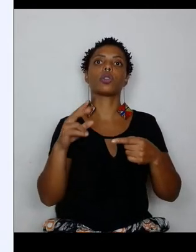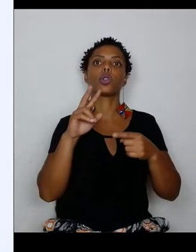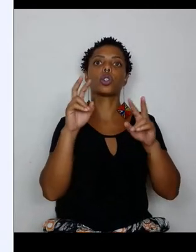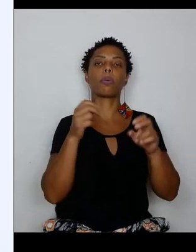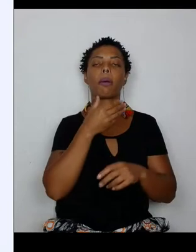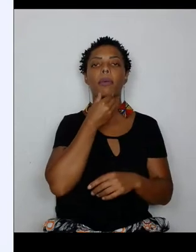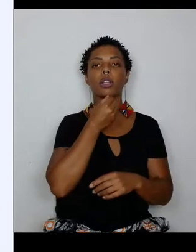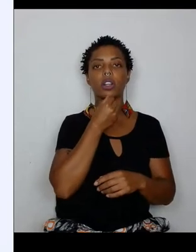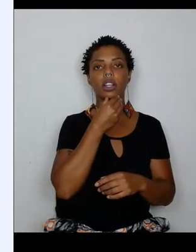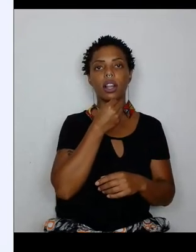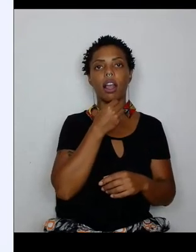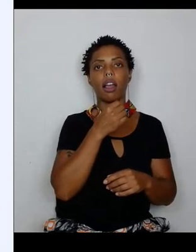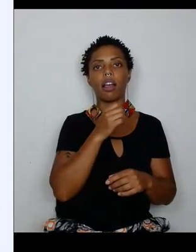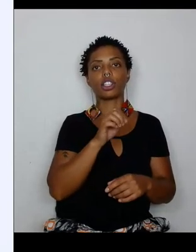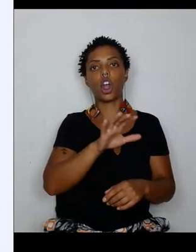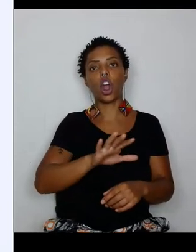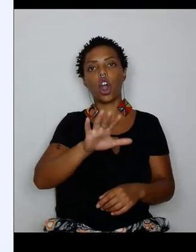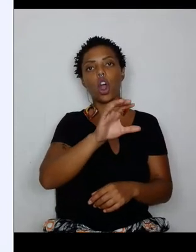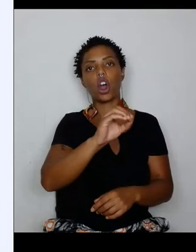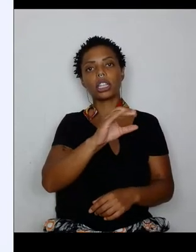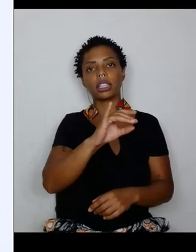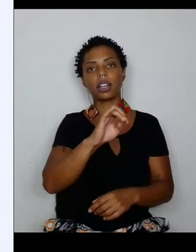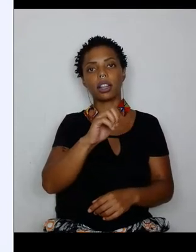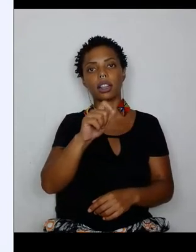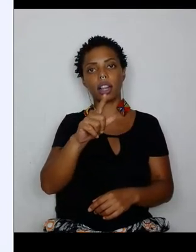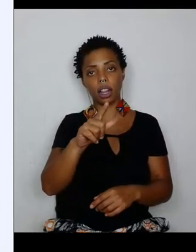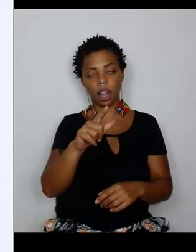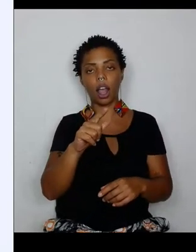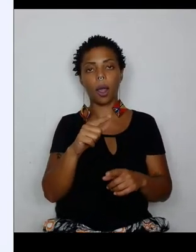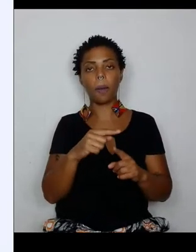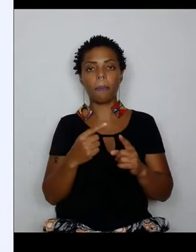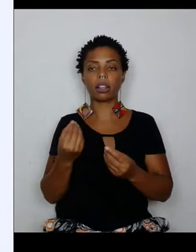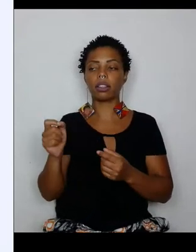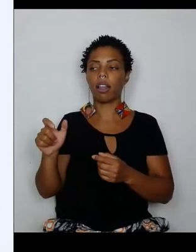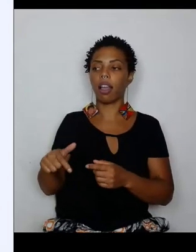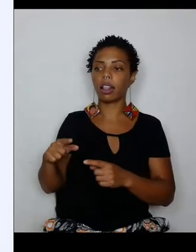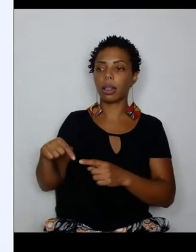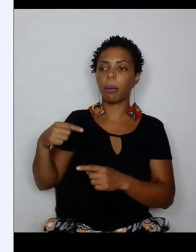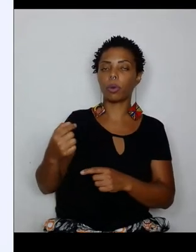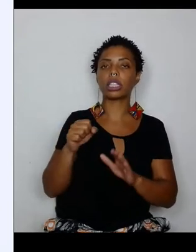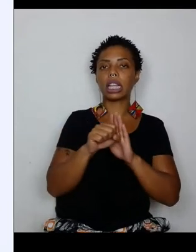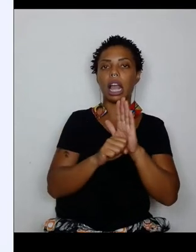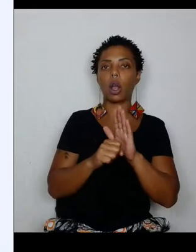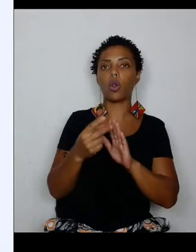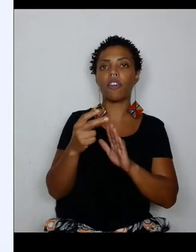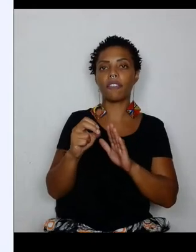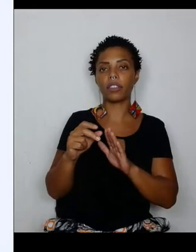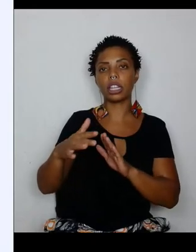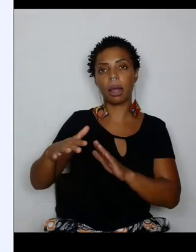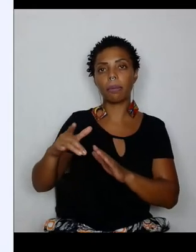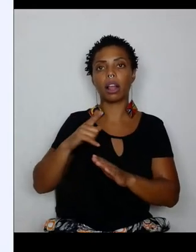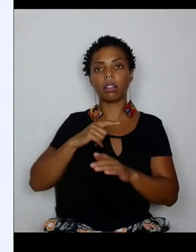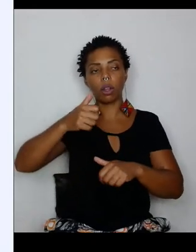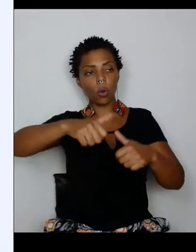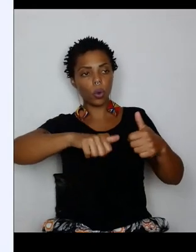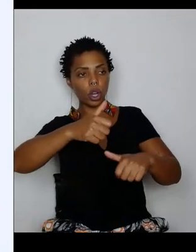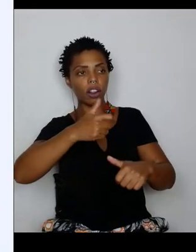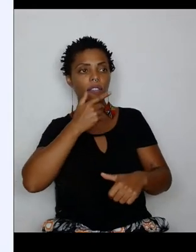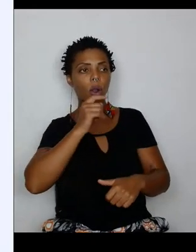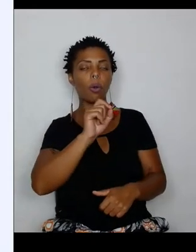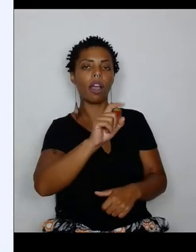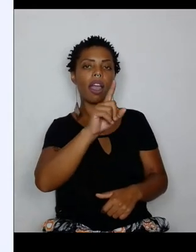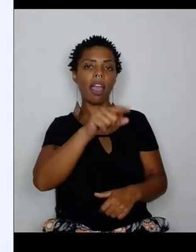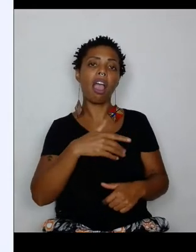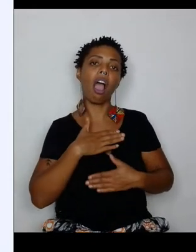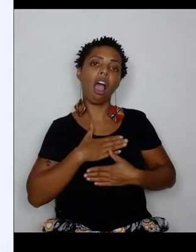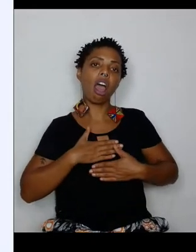of this painting by one mid 20th century male art critic as being quote unquote unpleasant and